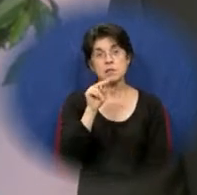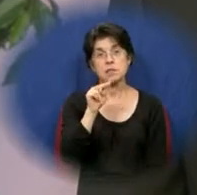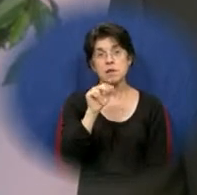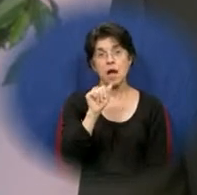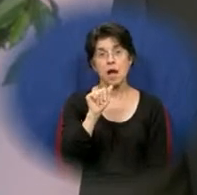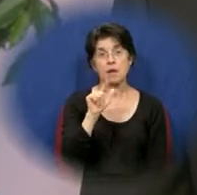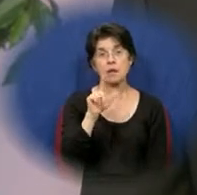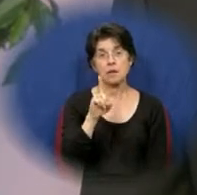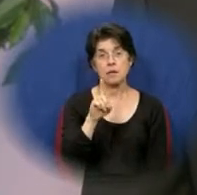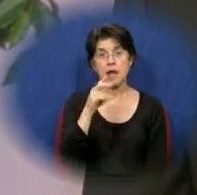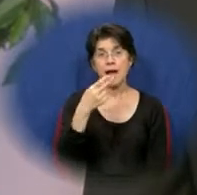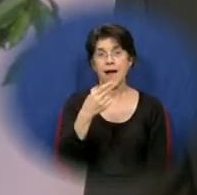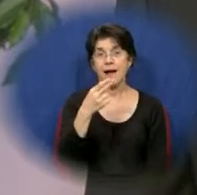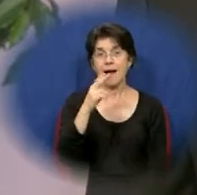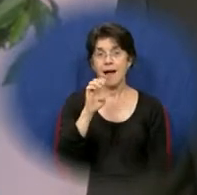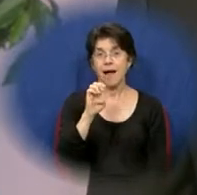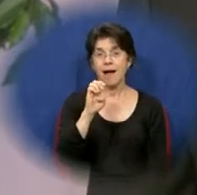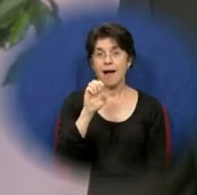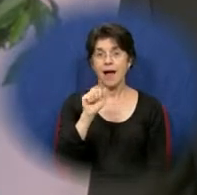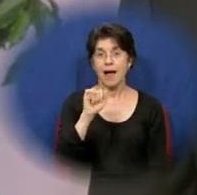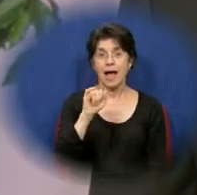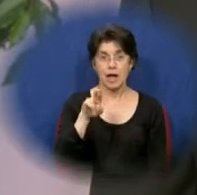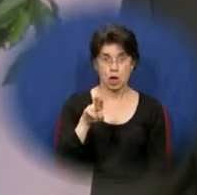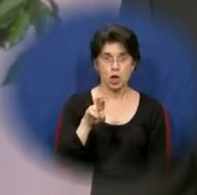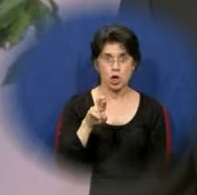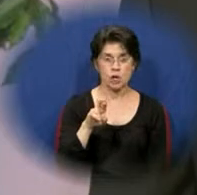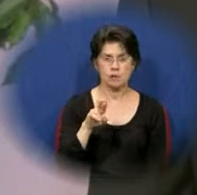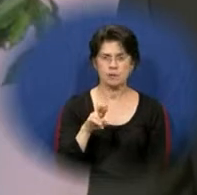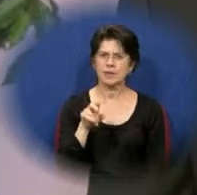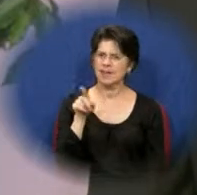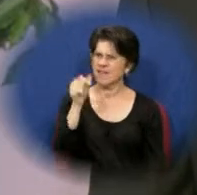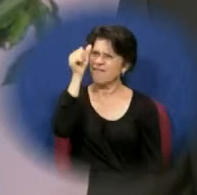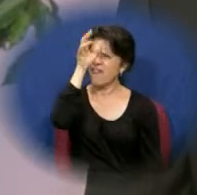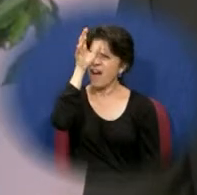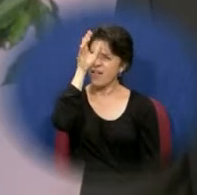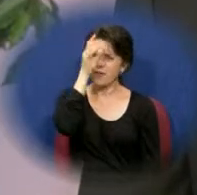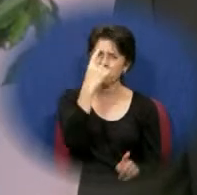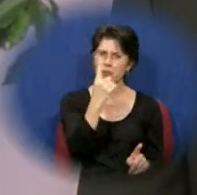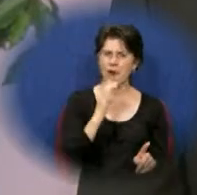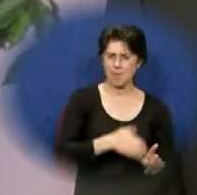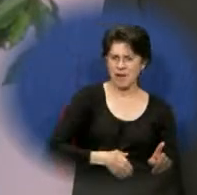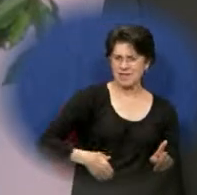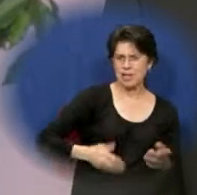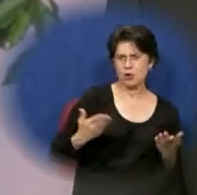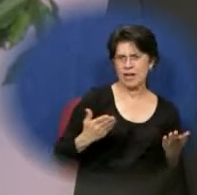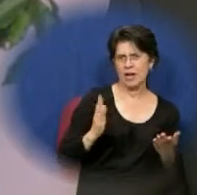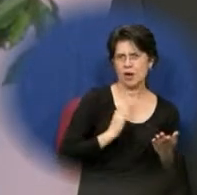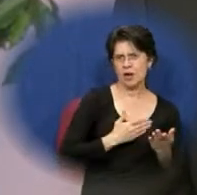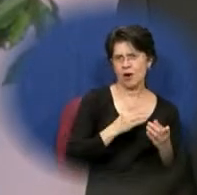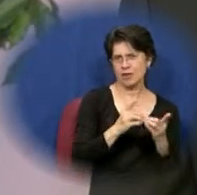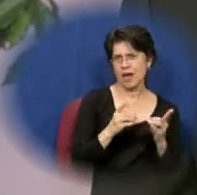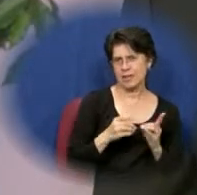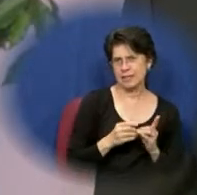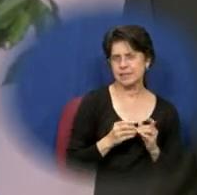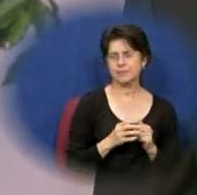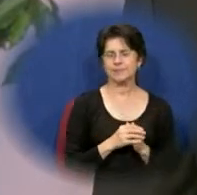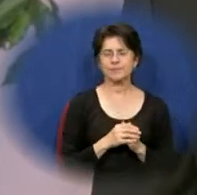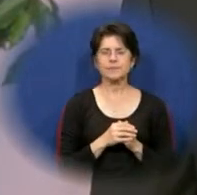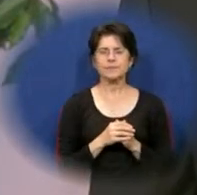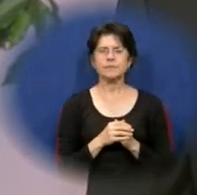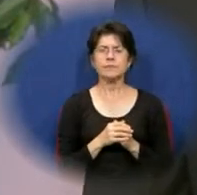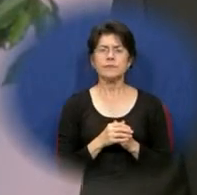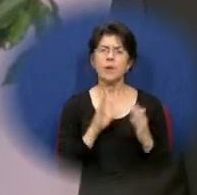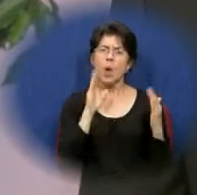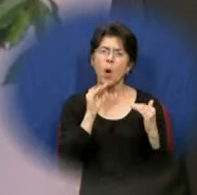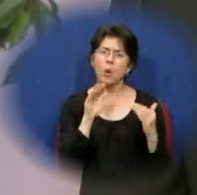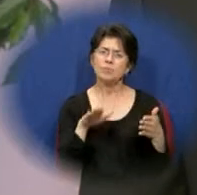Sr., the father of Monsignor Donald Heyer of our diocese, the special intention of this Mass, may they enjoy the